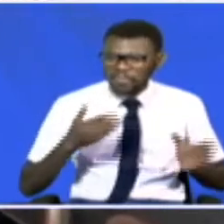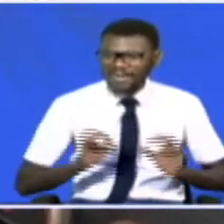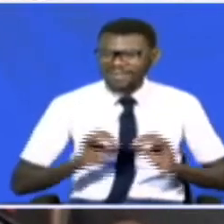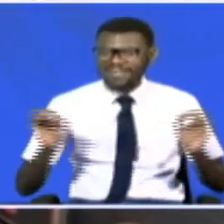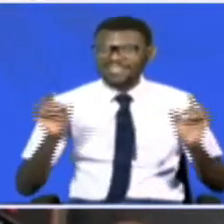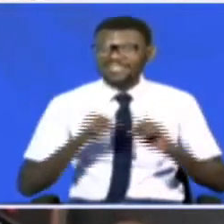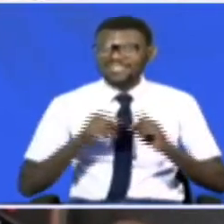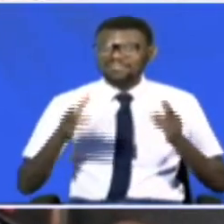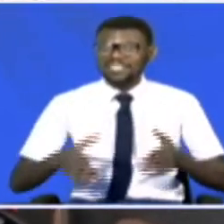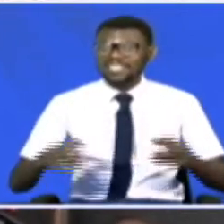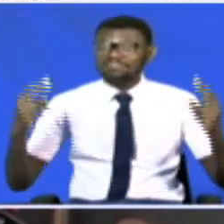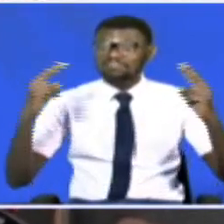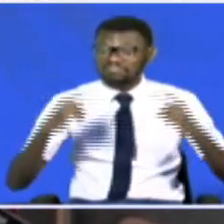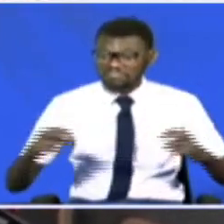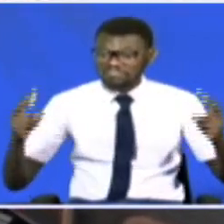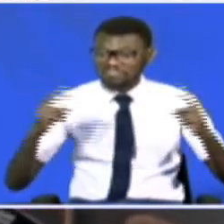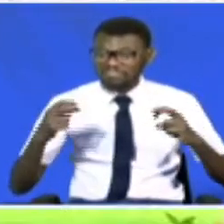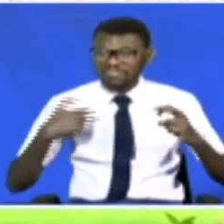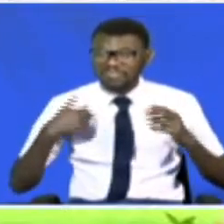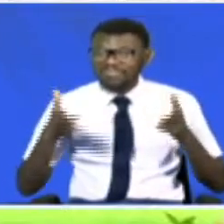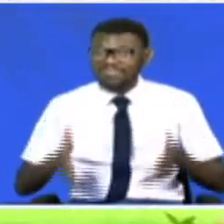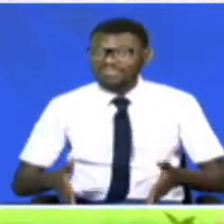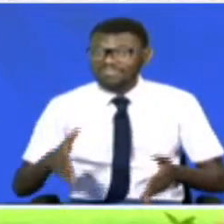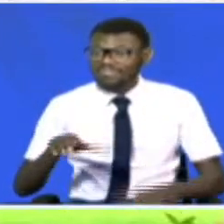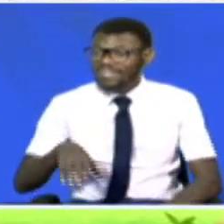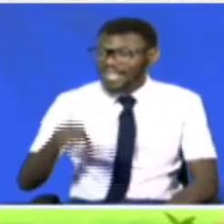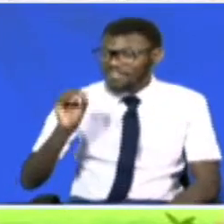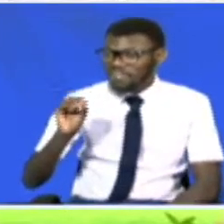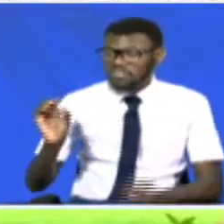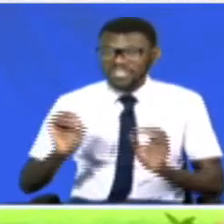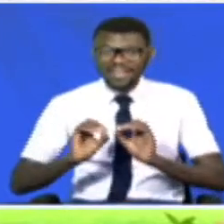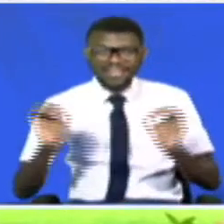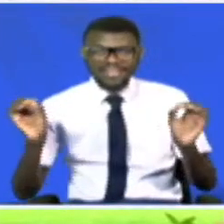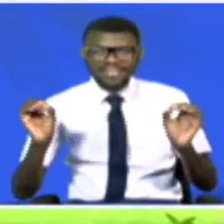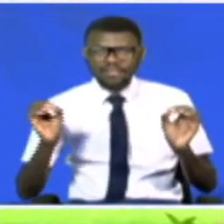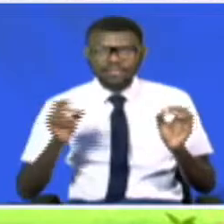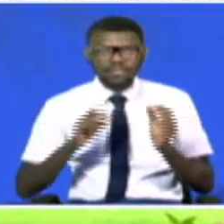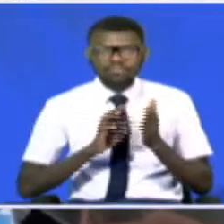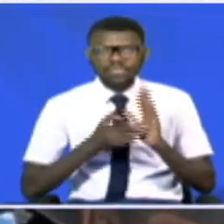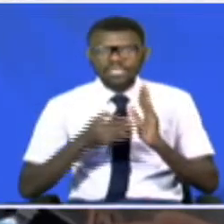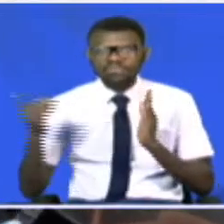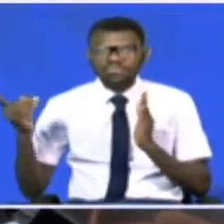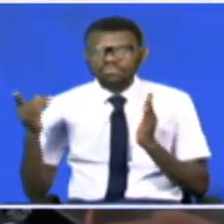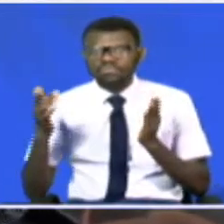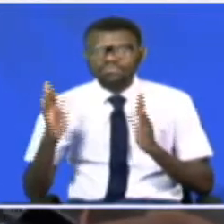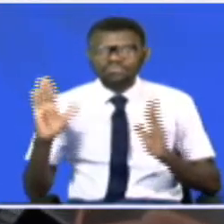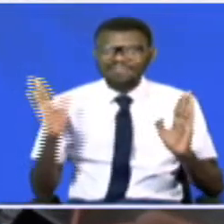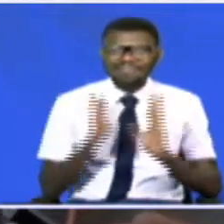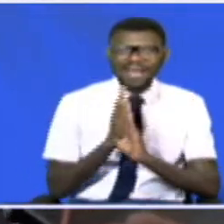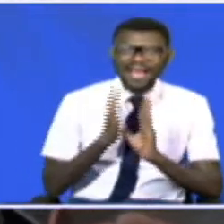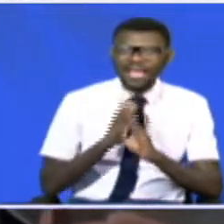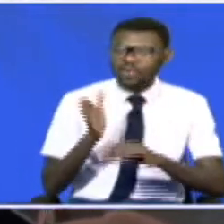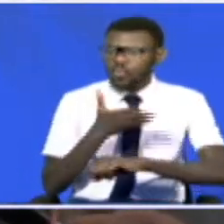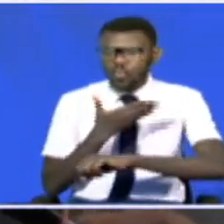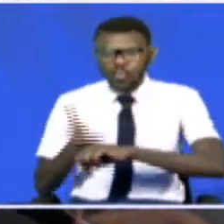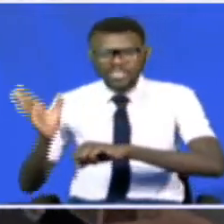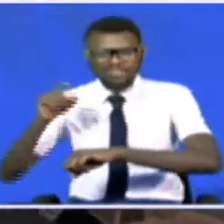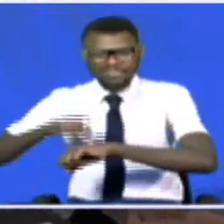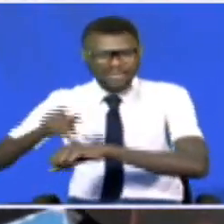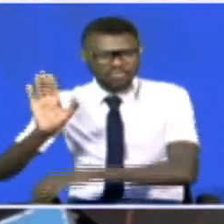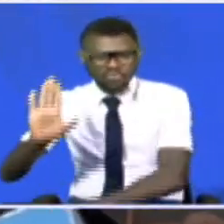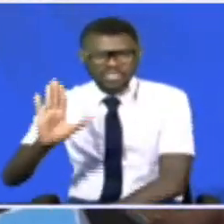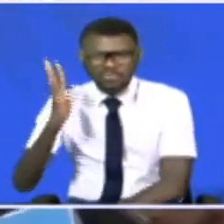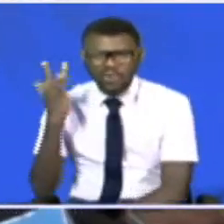Even now, you look for me in this house, you'll not find me. Is it true, then, that you are in a bunker? You're wasting your time.